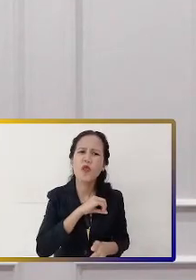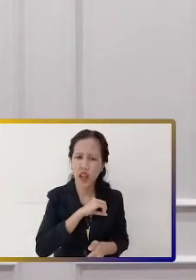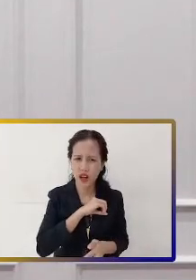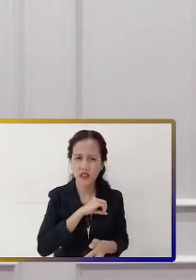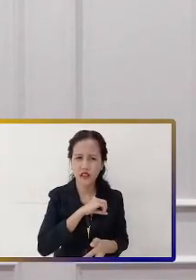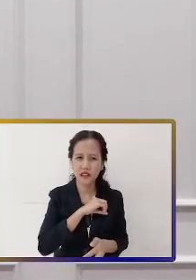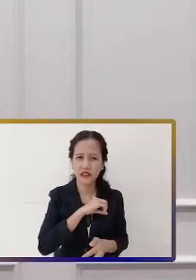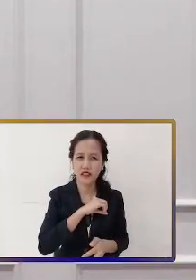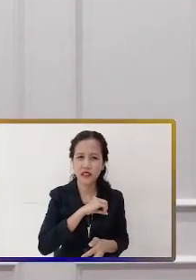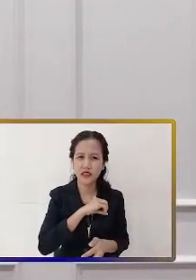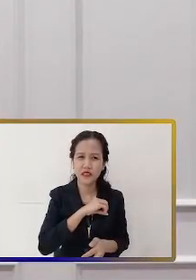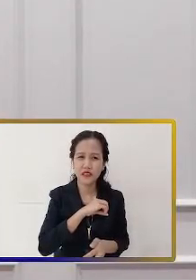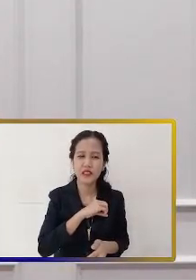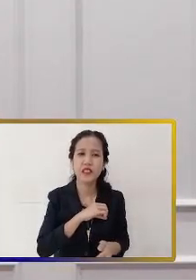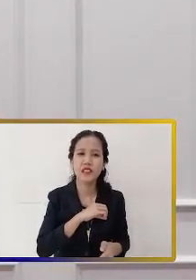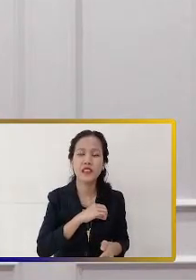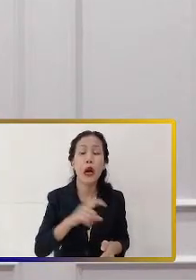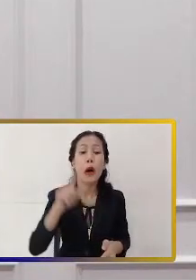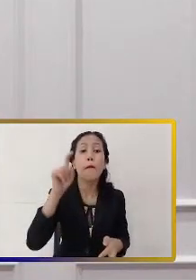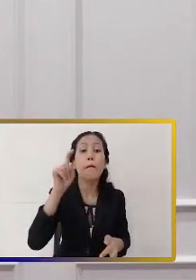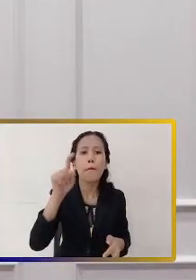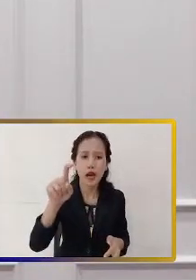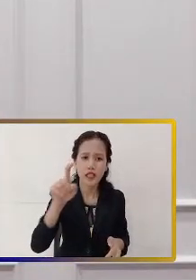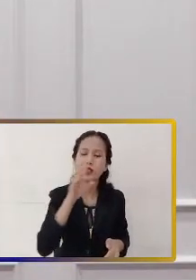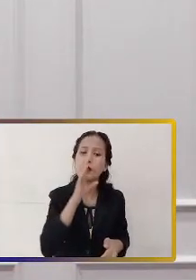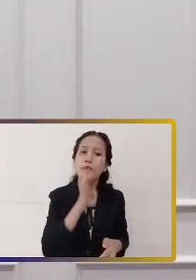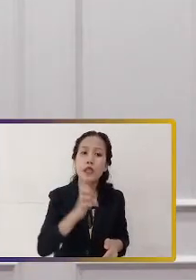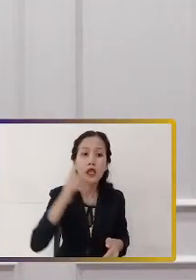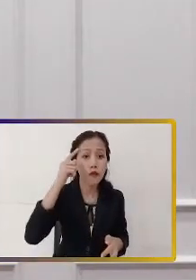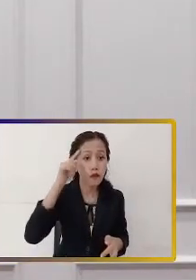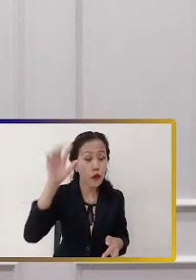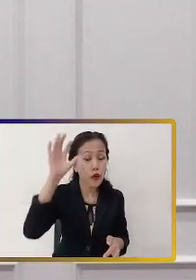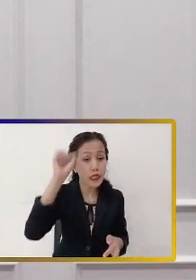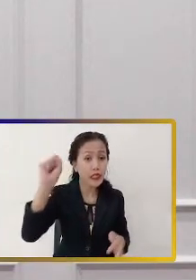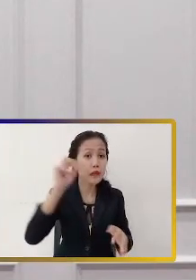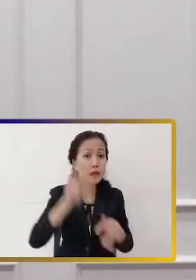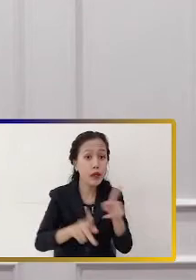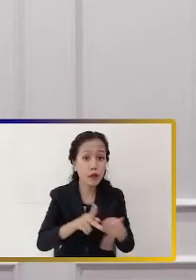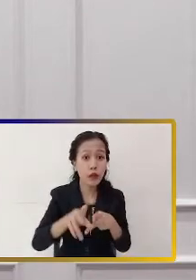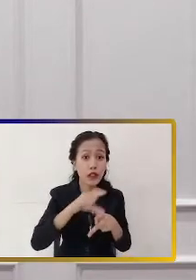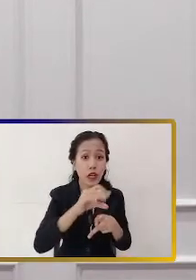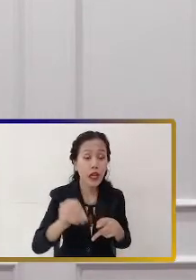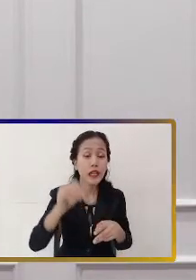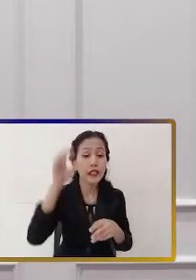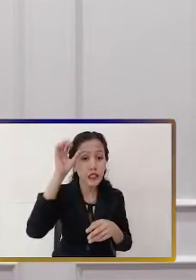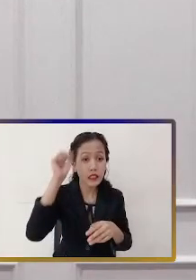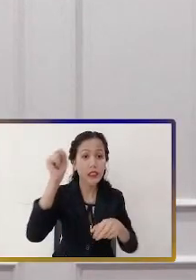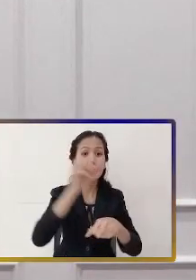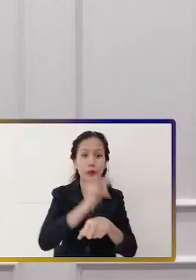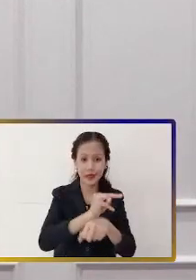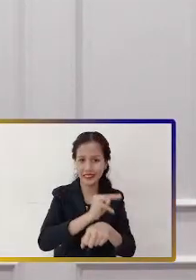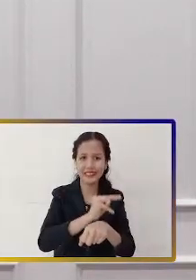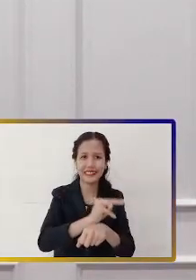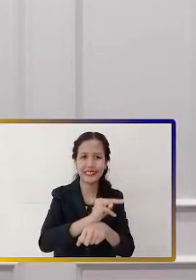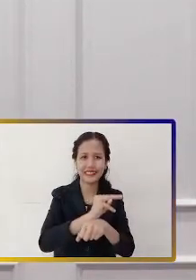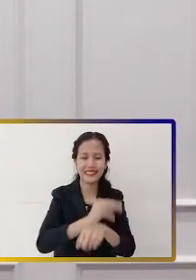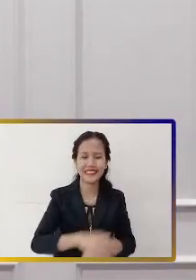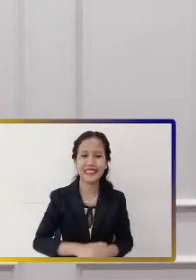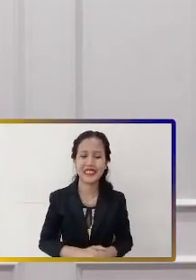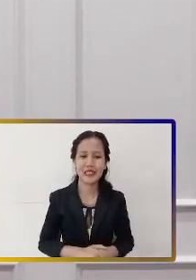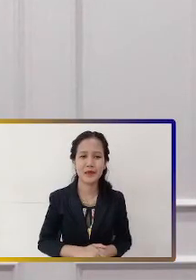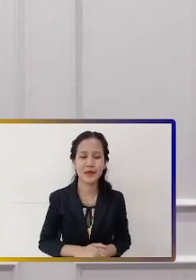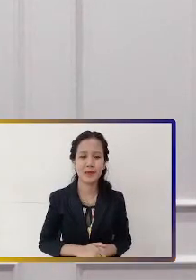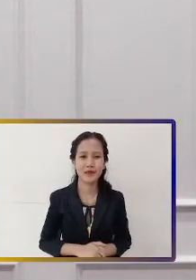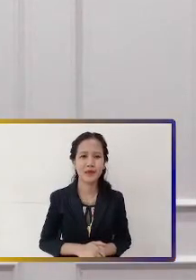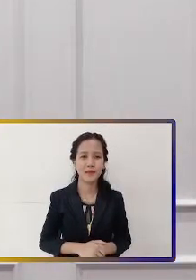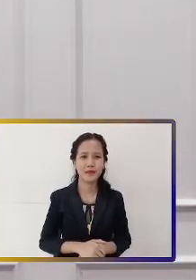for His ministry. Don't you miss that. Alright? Now, here's what happened. Balik po tayo mga kapatid. Tingnan po natin. Boy,